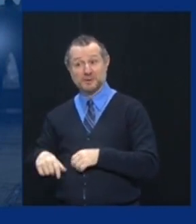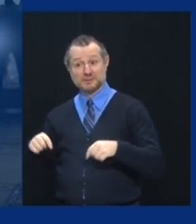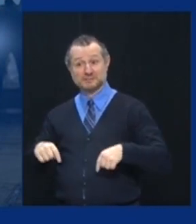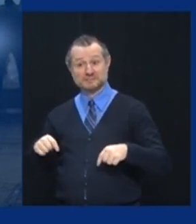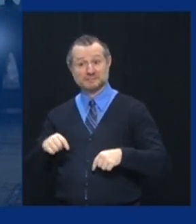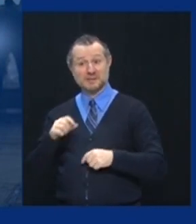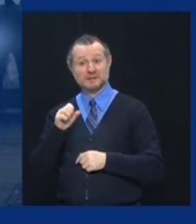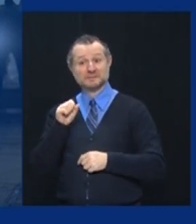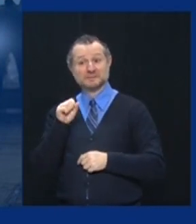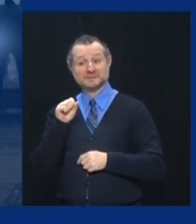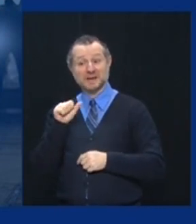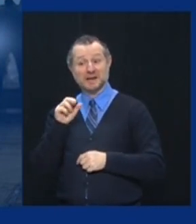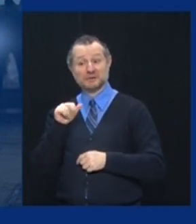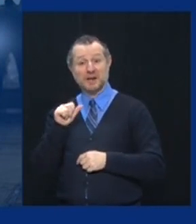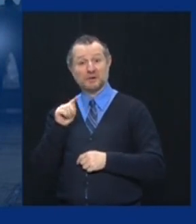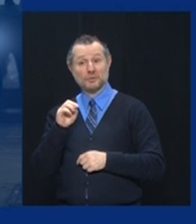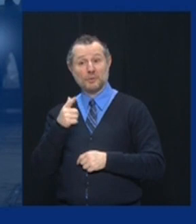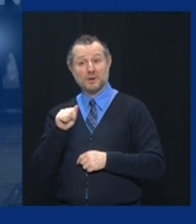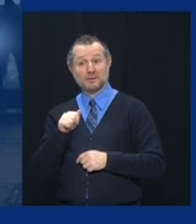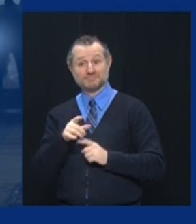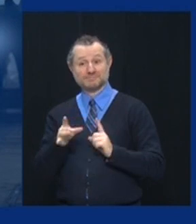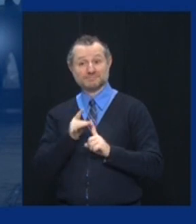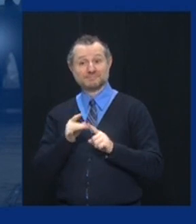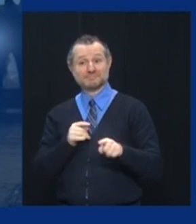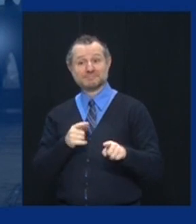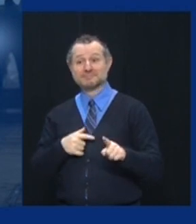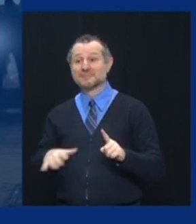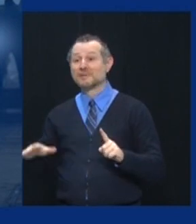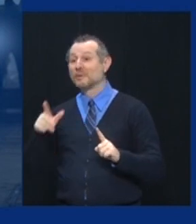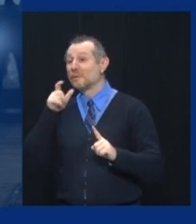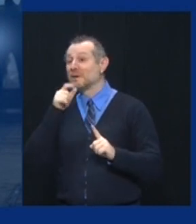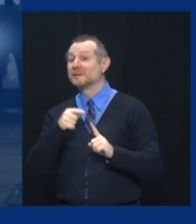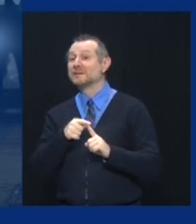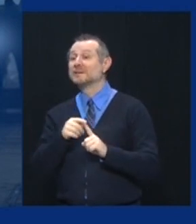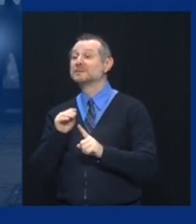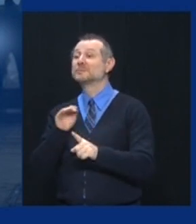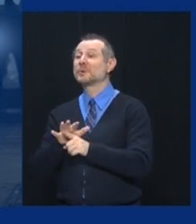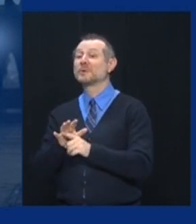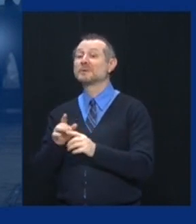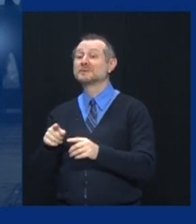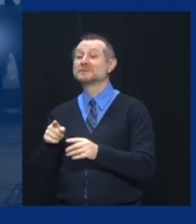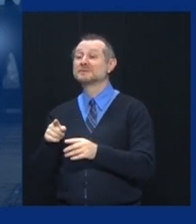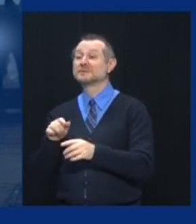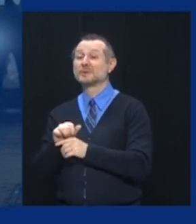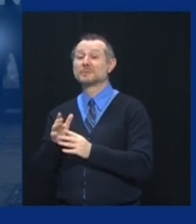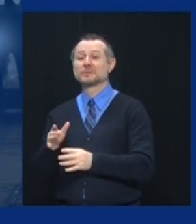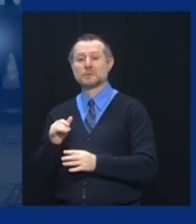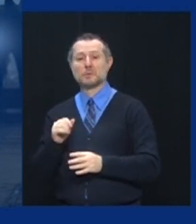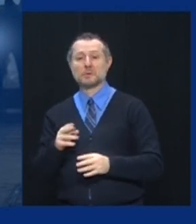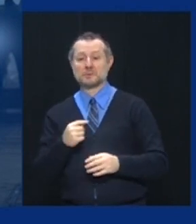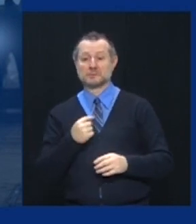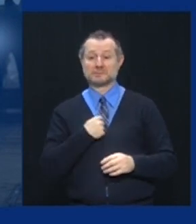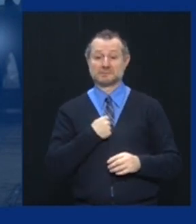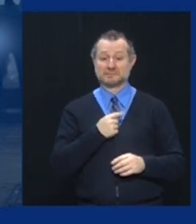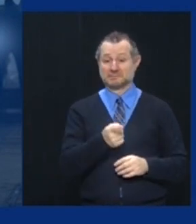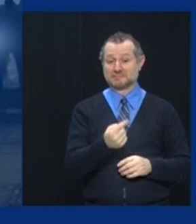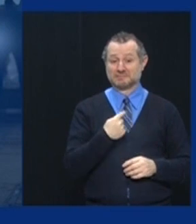was exposed, or anyone who was exposed to someone who was exposed,